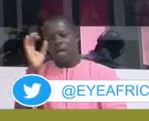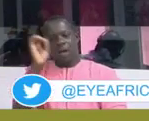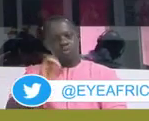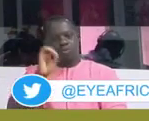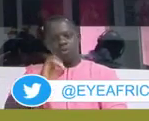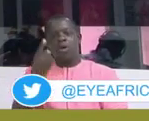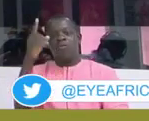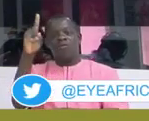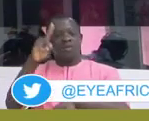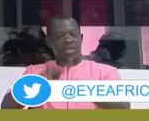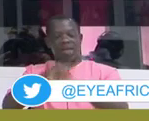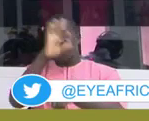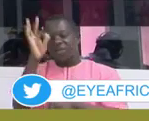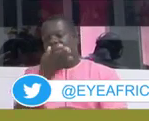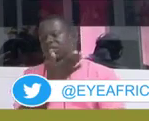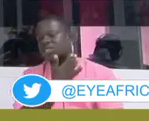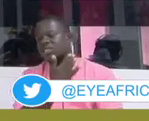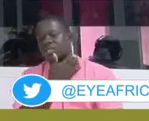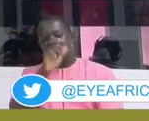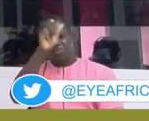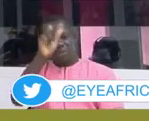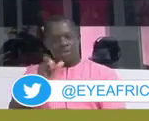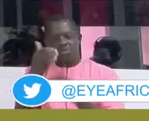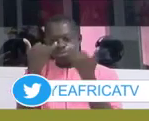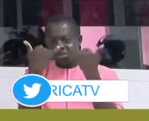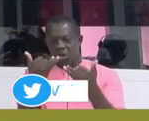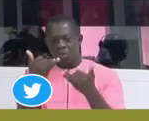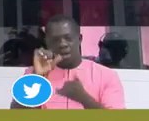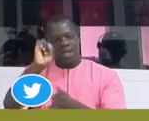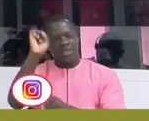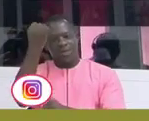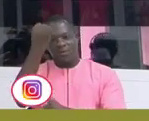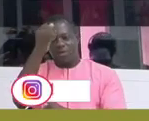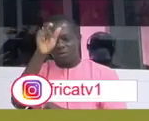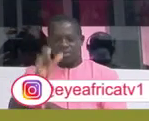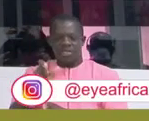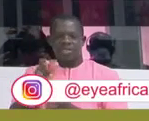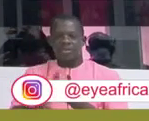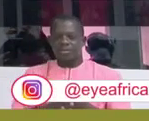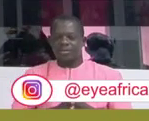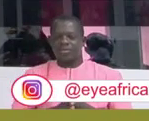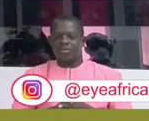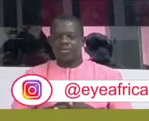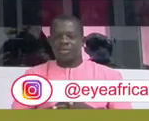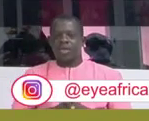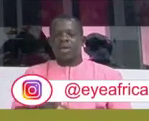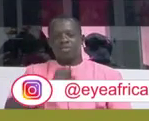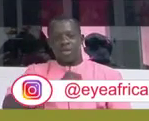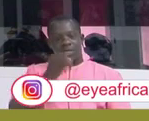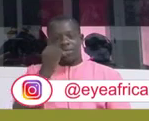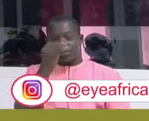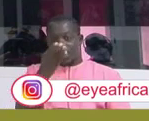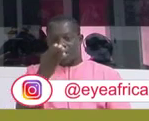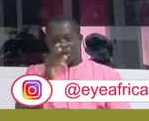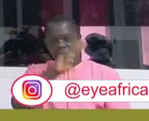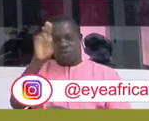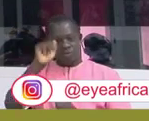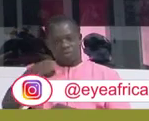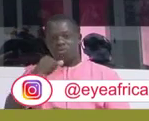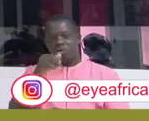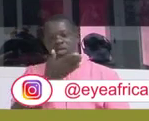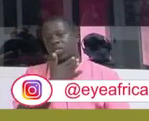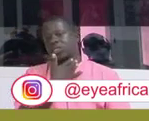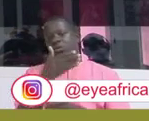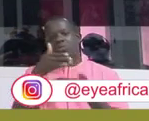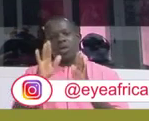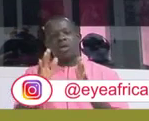not easy. The first time it was very easy but now it's difficult.